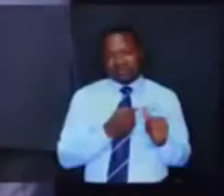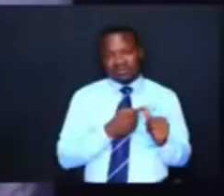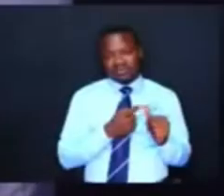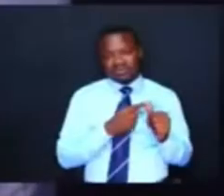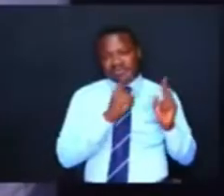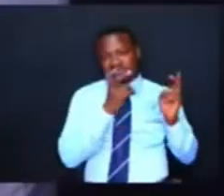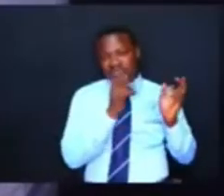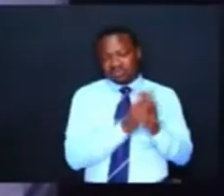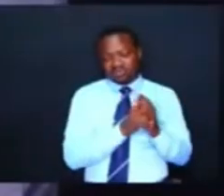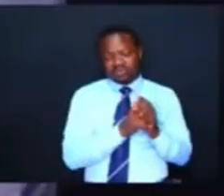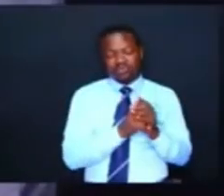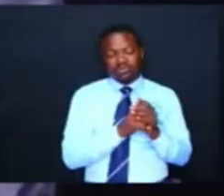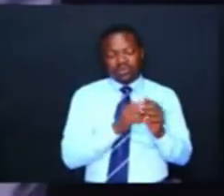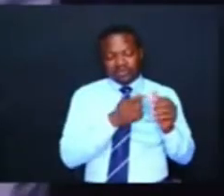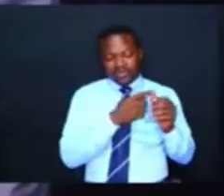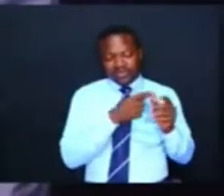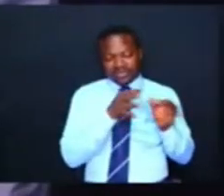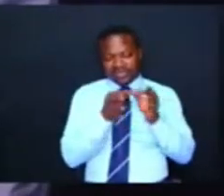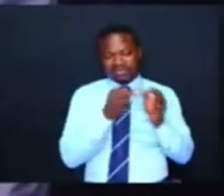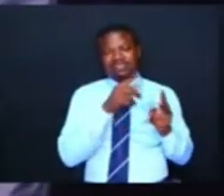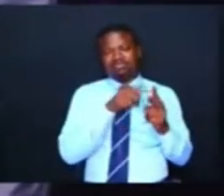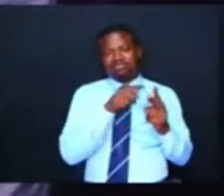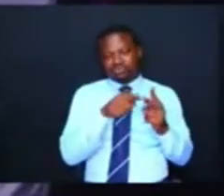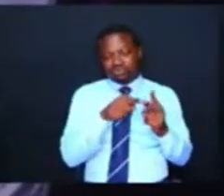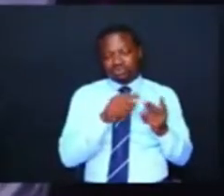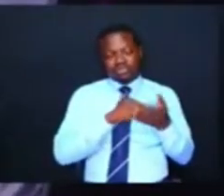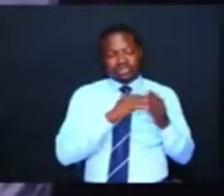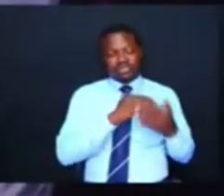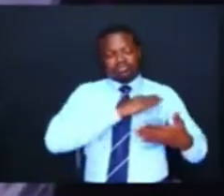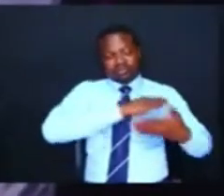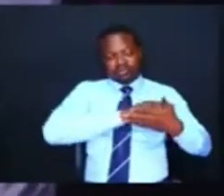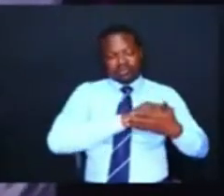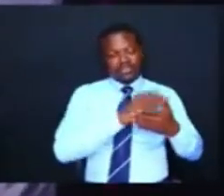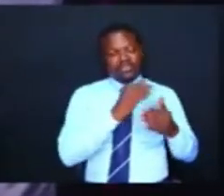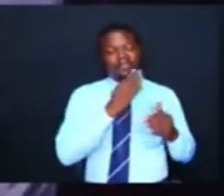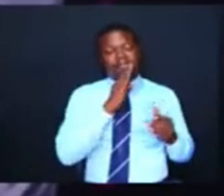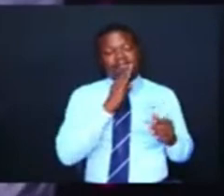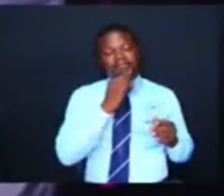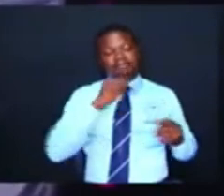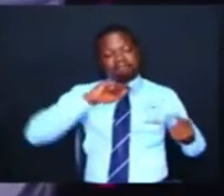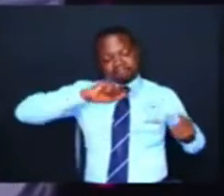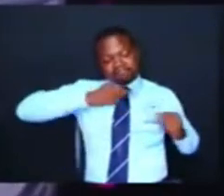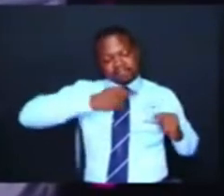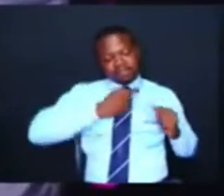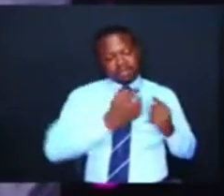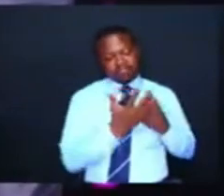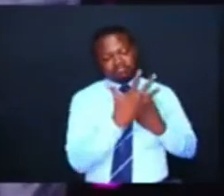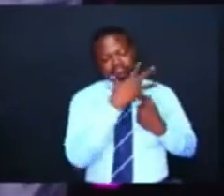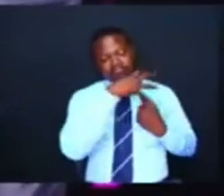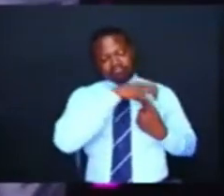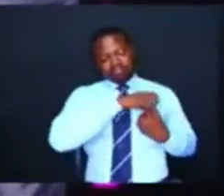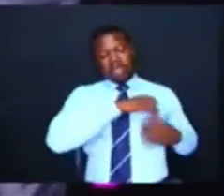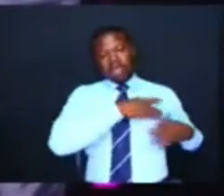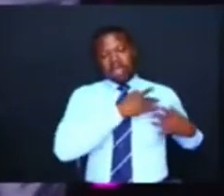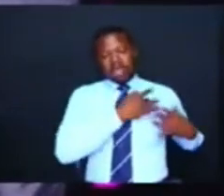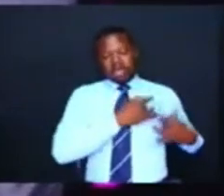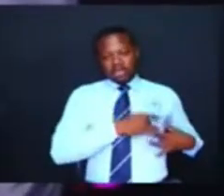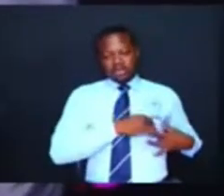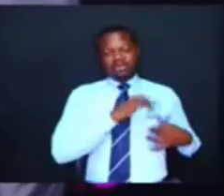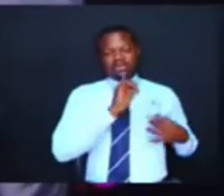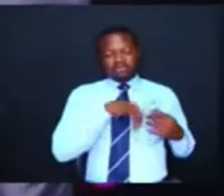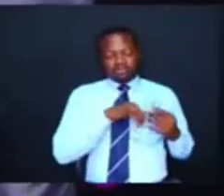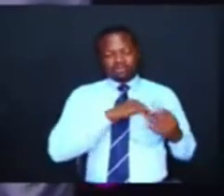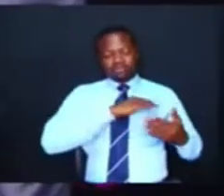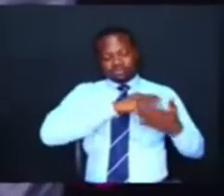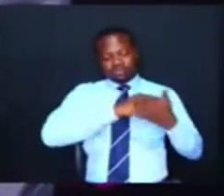prevent the heart, prevent bitterness from entering your heart. That's why we read the kind of say you see your dear abba